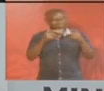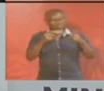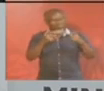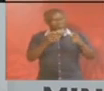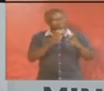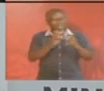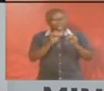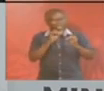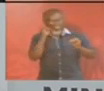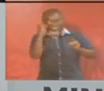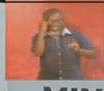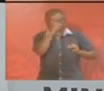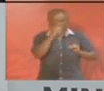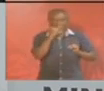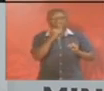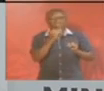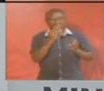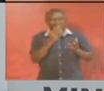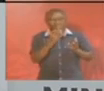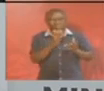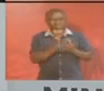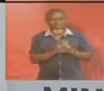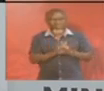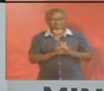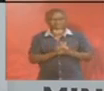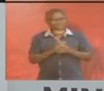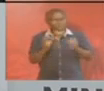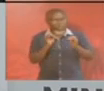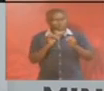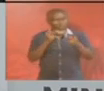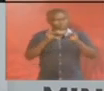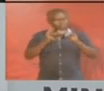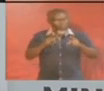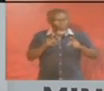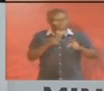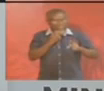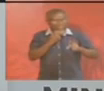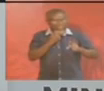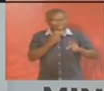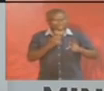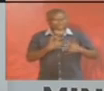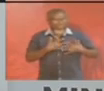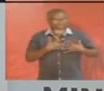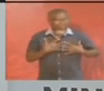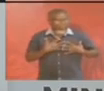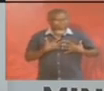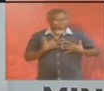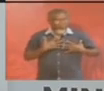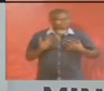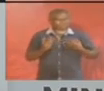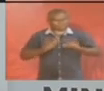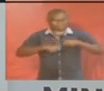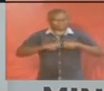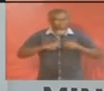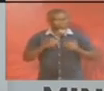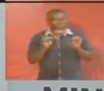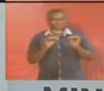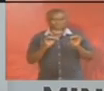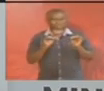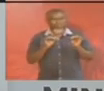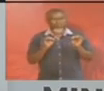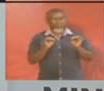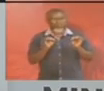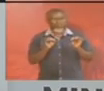received any reports of adverse or anaphylactic type reaction needing people to be hospitalized. So no reports have come to my office as